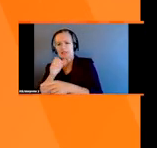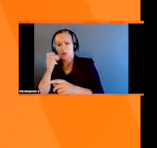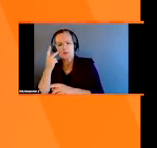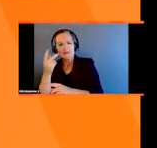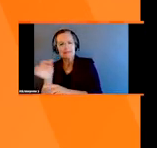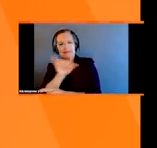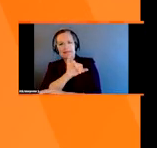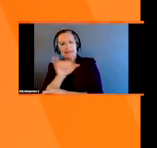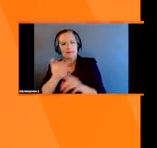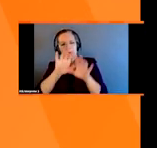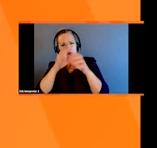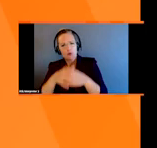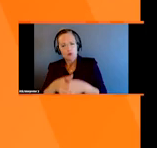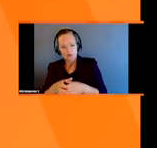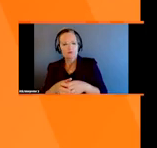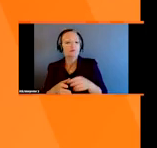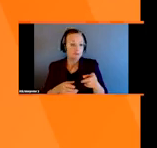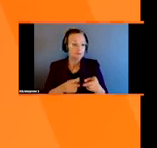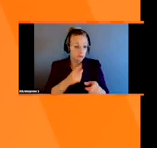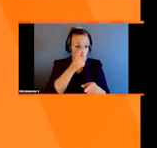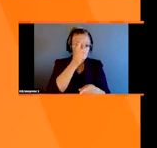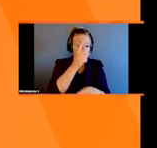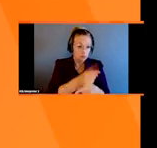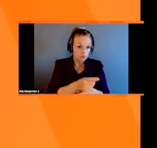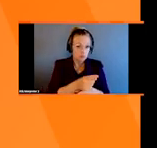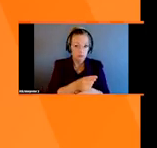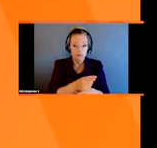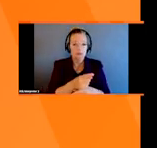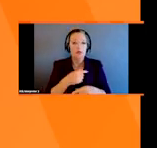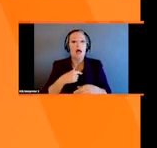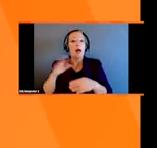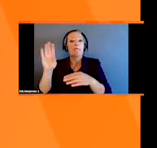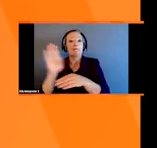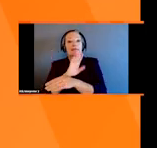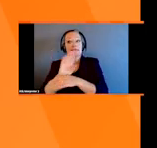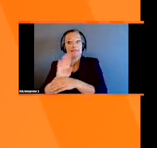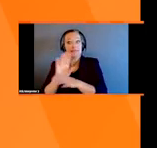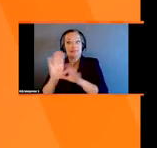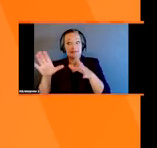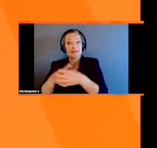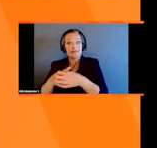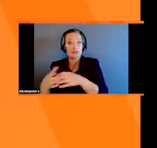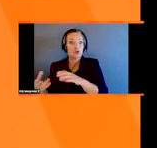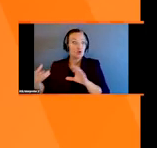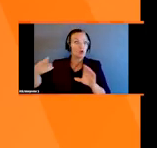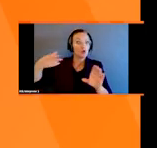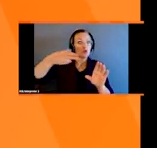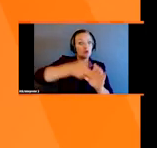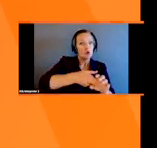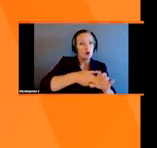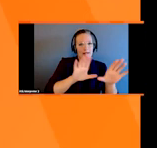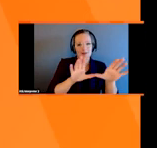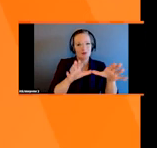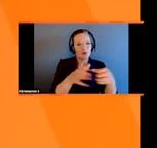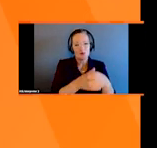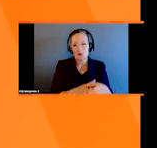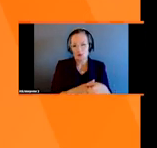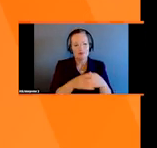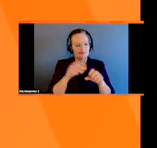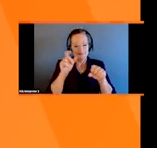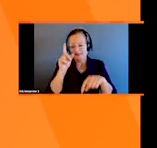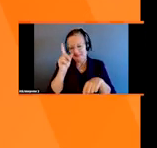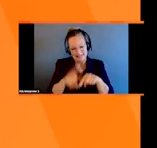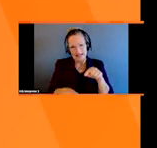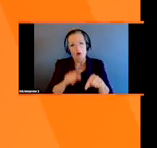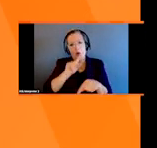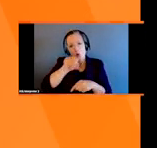LinkedIn profiles can join groups. You cannot be a business and join a group. Obviously, that prevents a bunch of advertisers coming into the space and